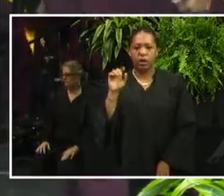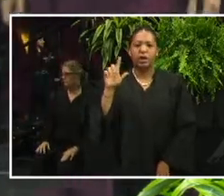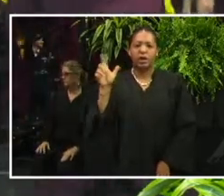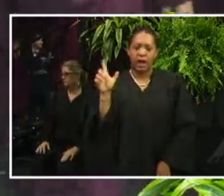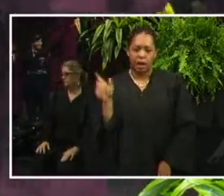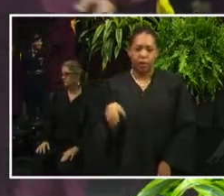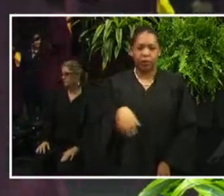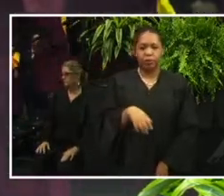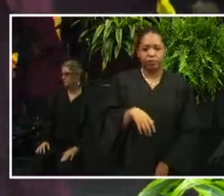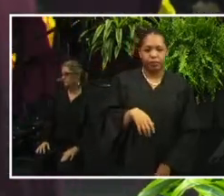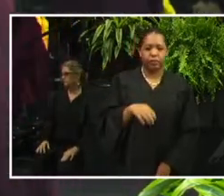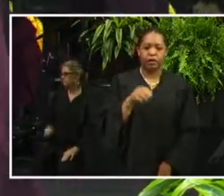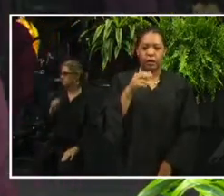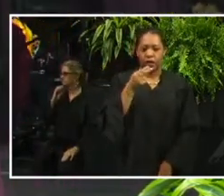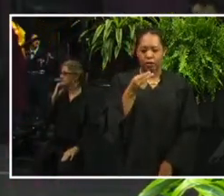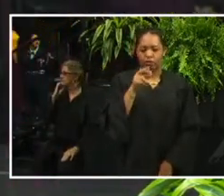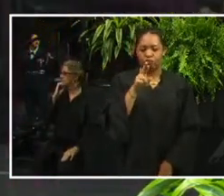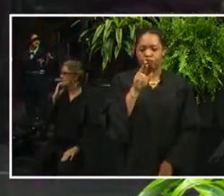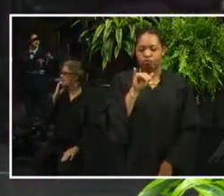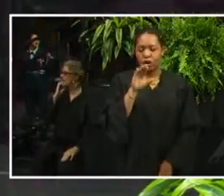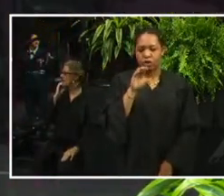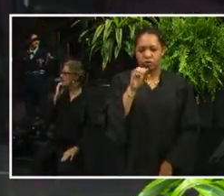Richard Henry Law III.